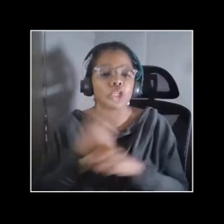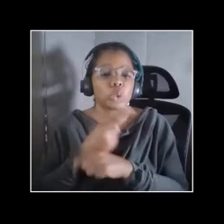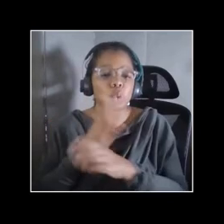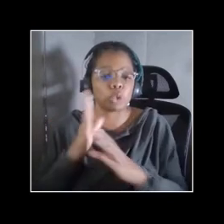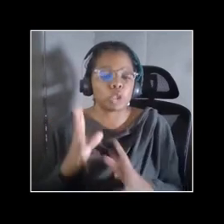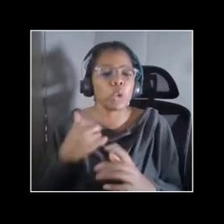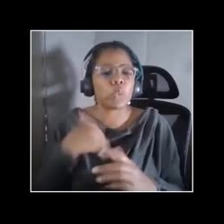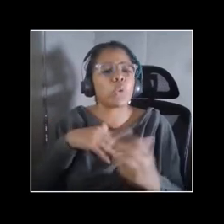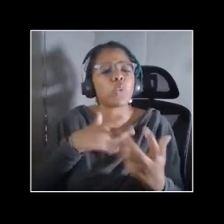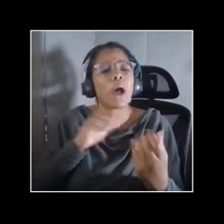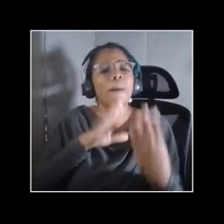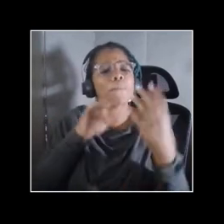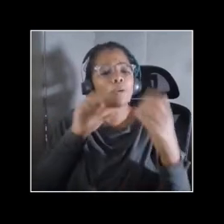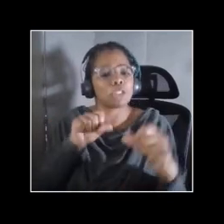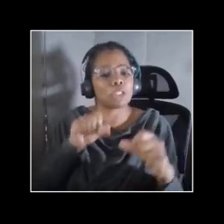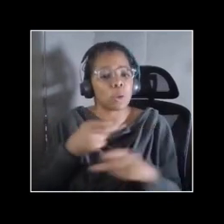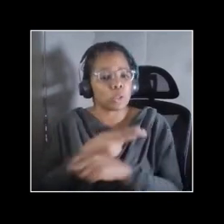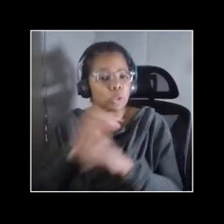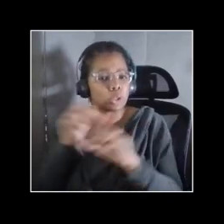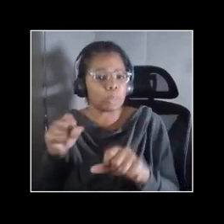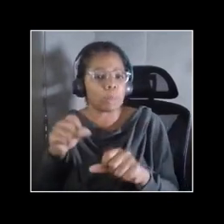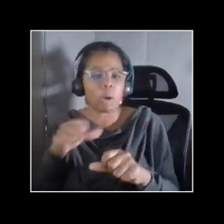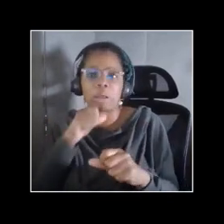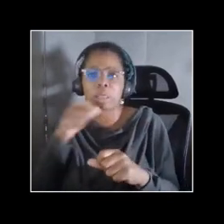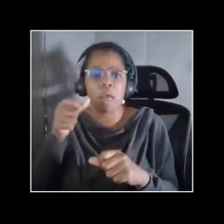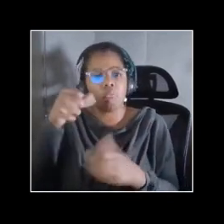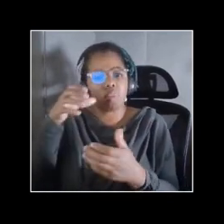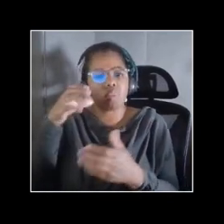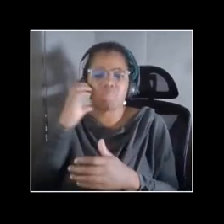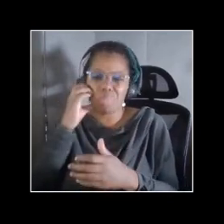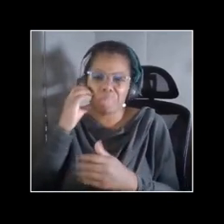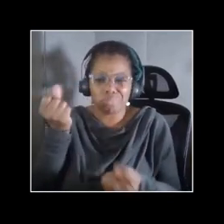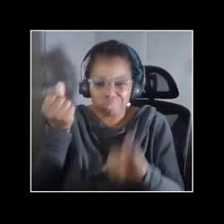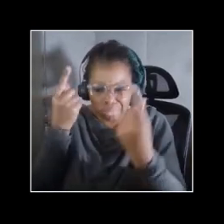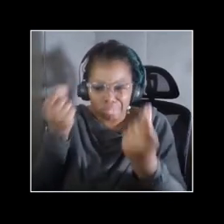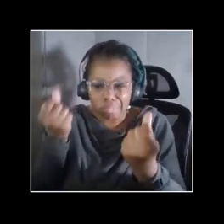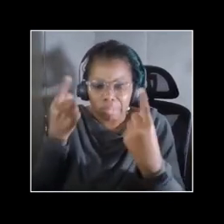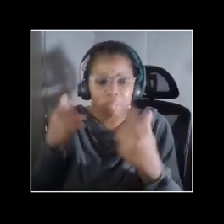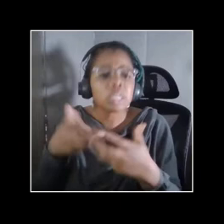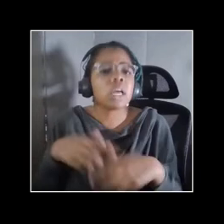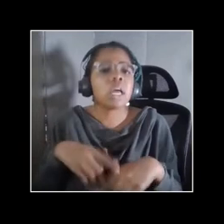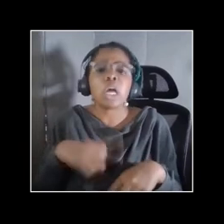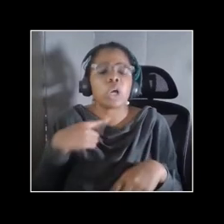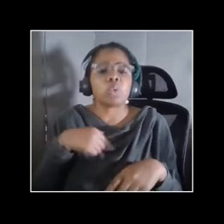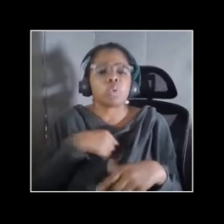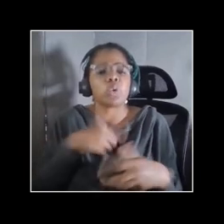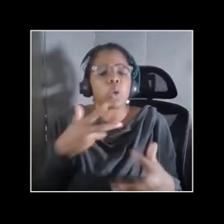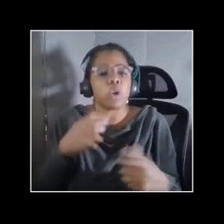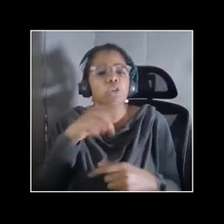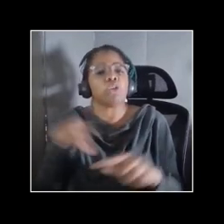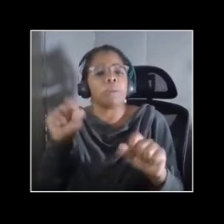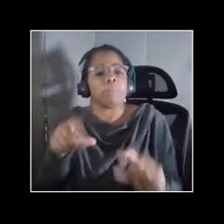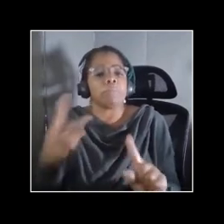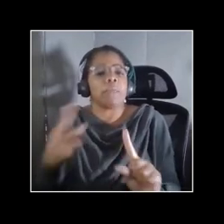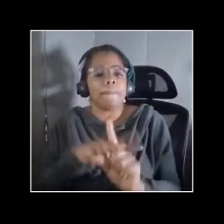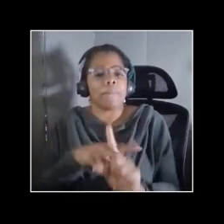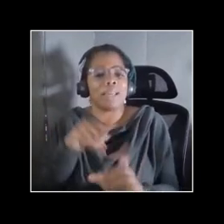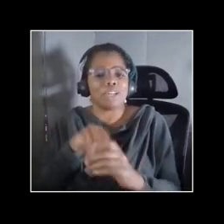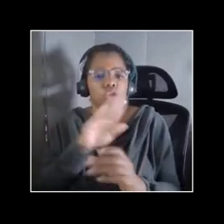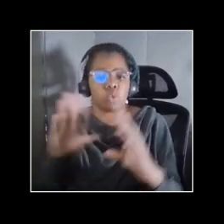doesn't become so academic right away, and that you can come in and find a way to really implement some of these strategies within your